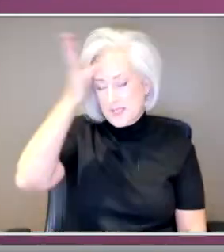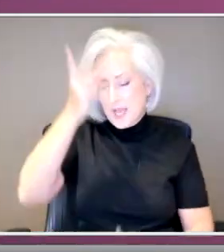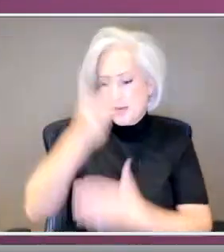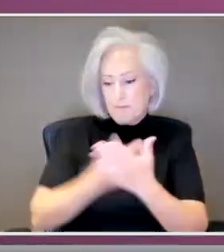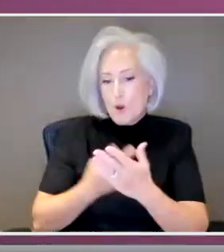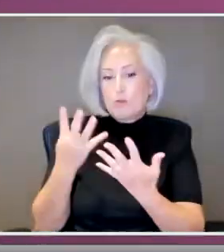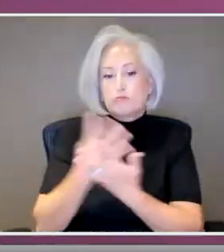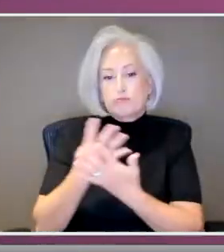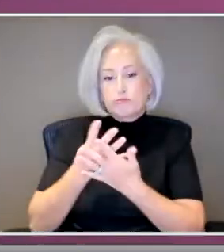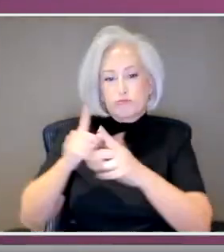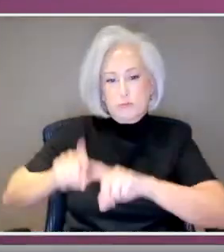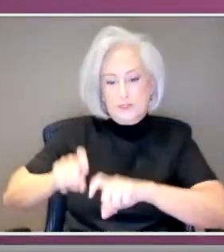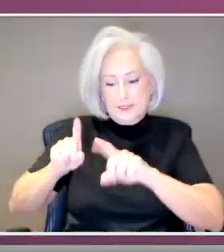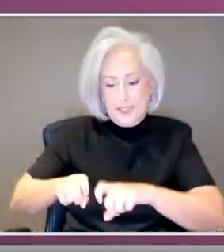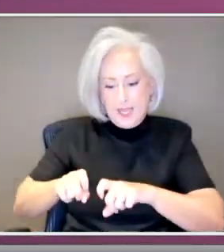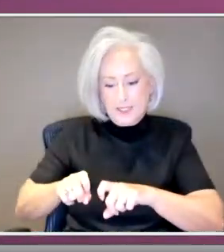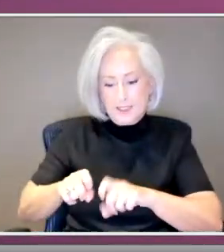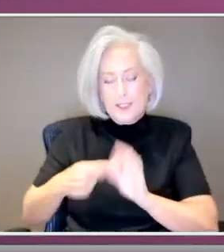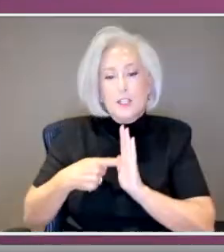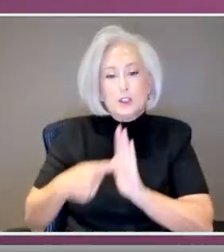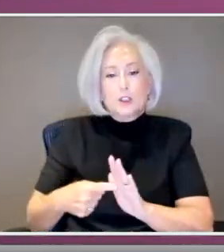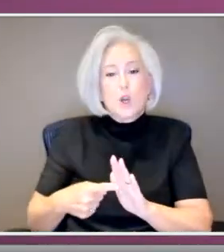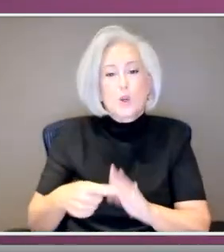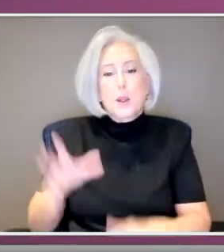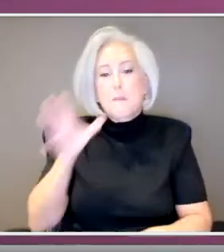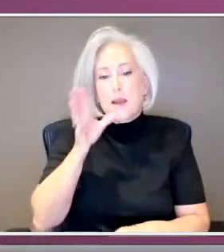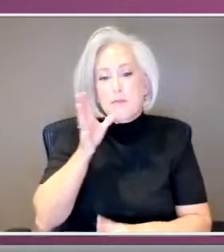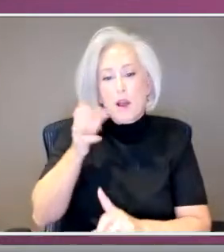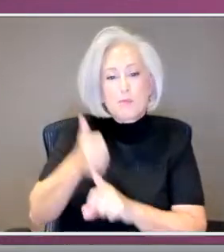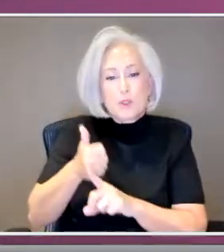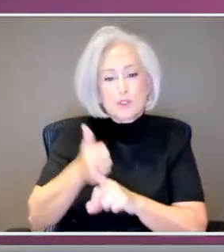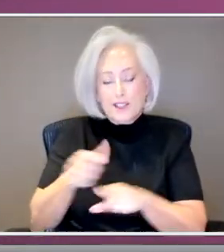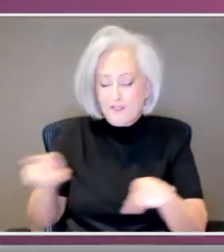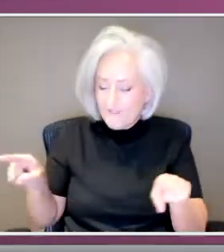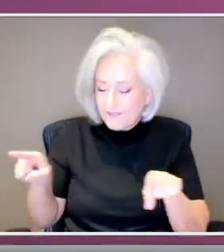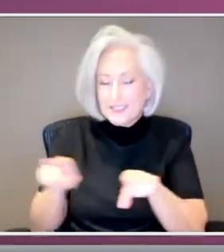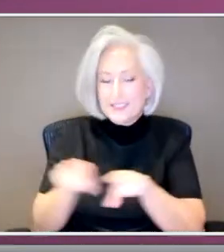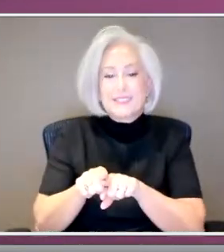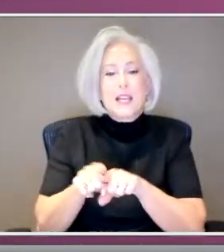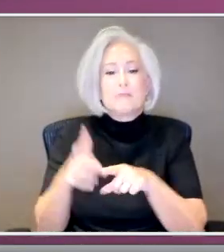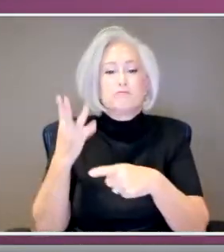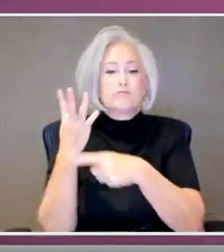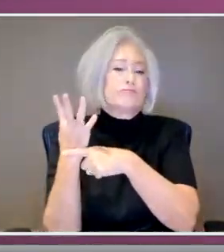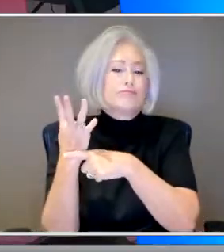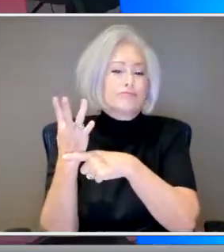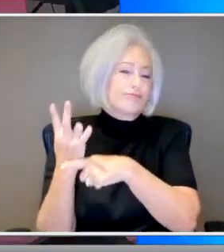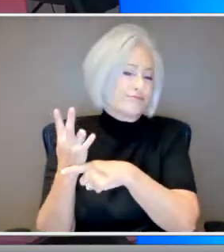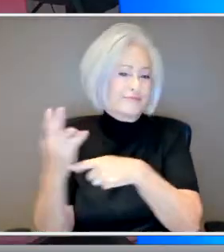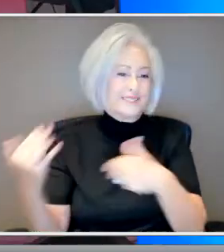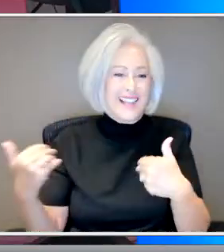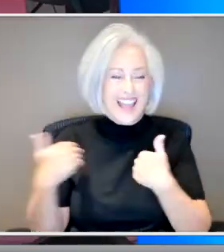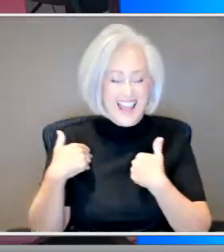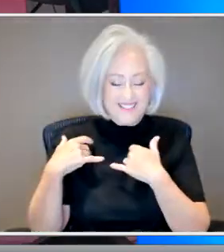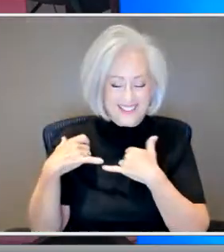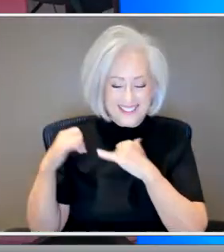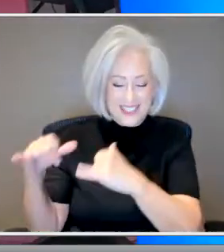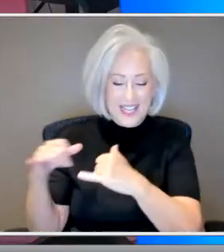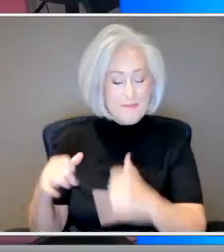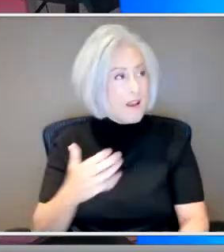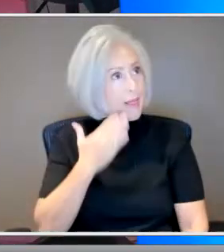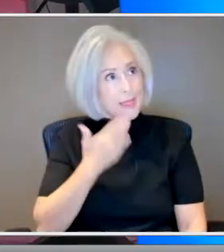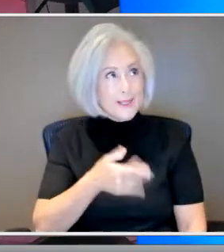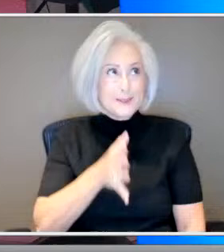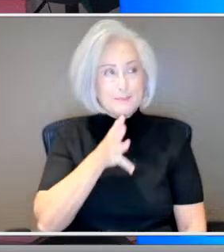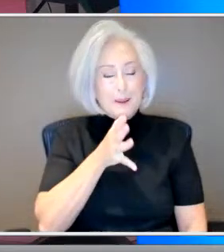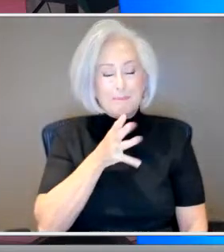came back with my mom having the same genetic marker that I did. So. Thanks, Mom. Yeah. Thanks. We always get things from